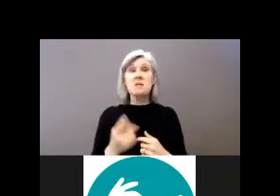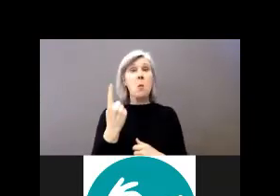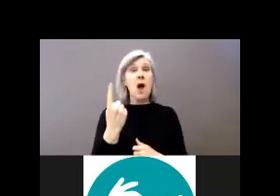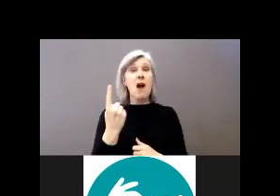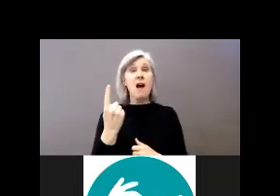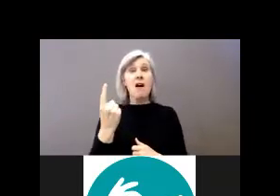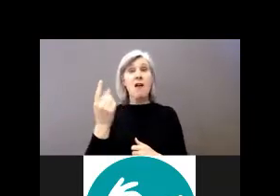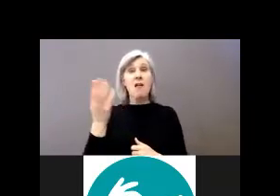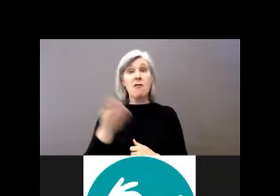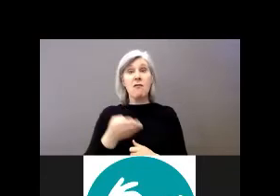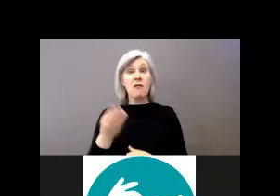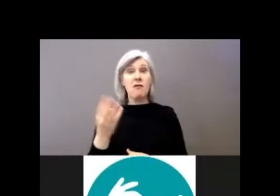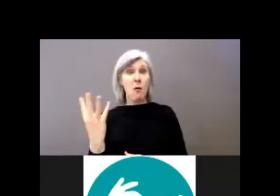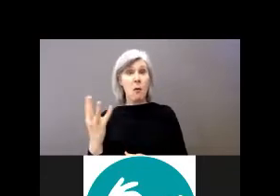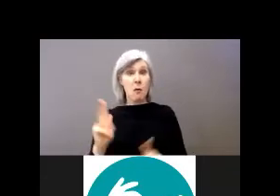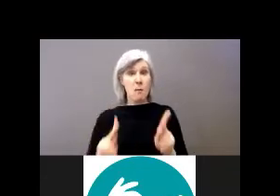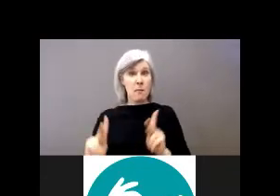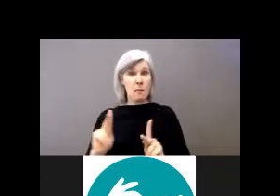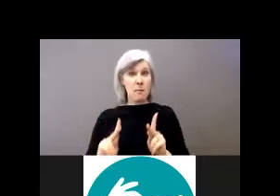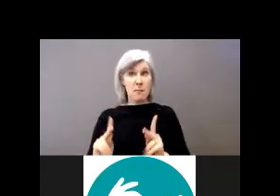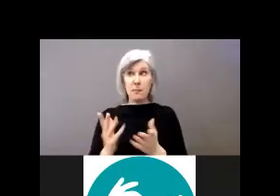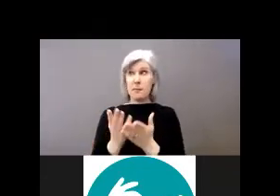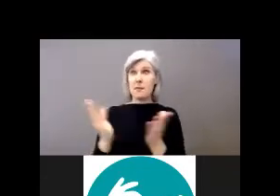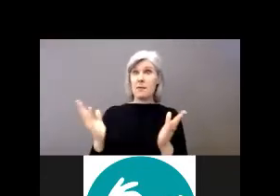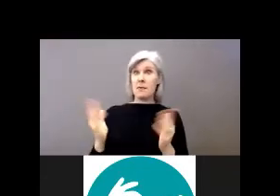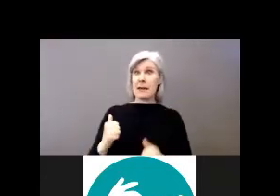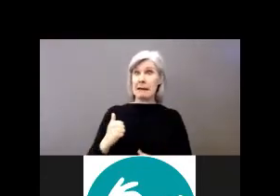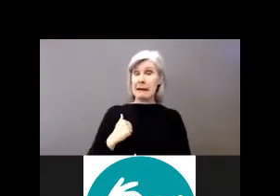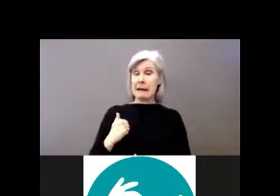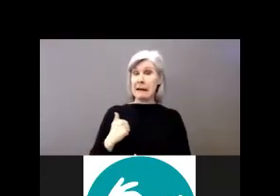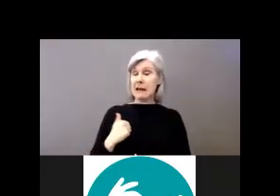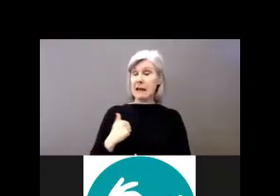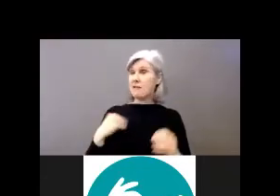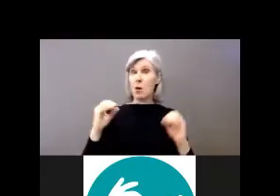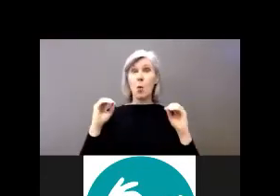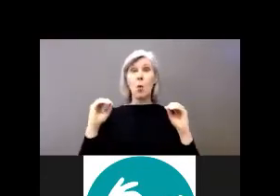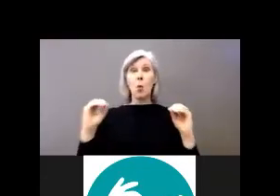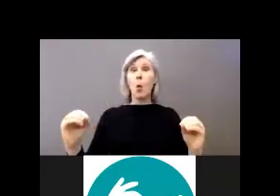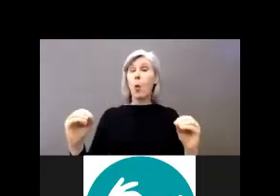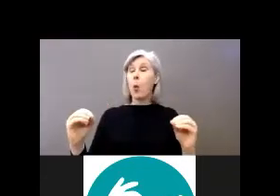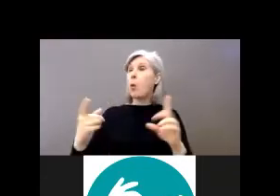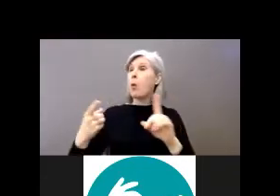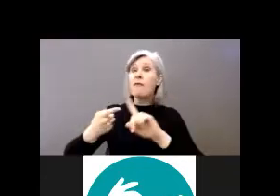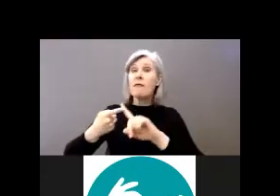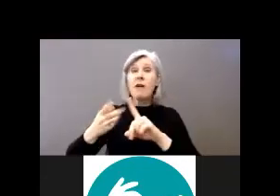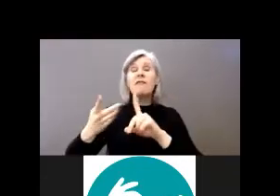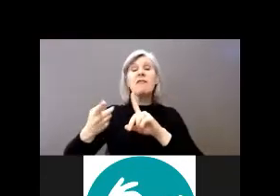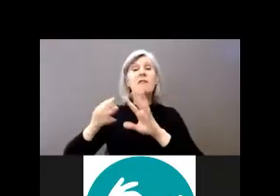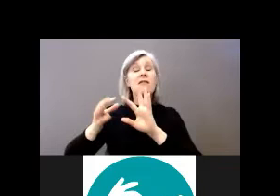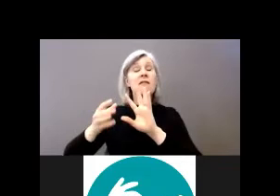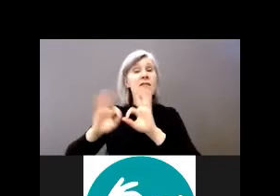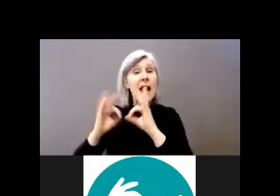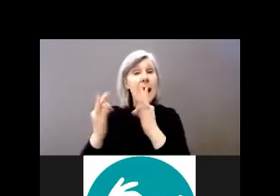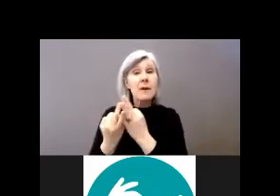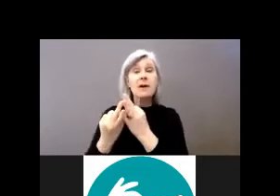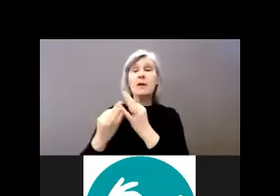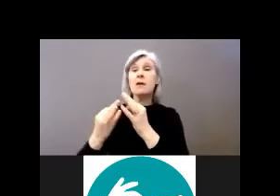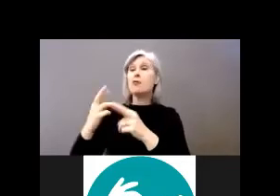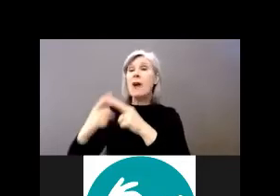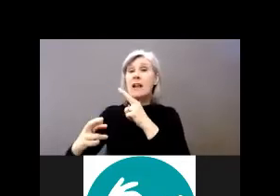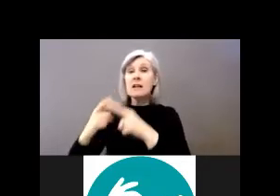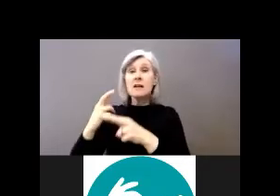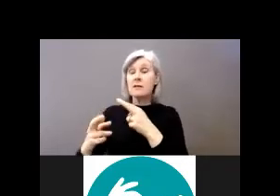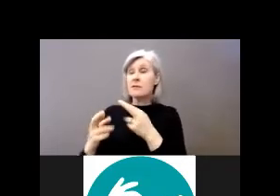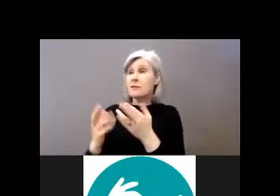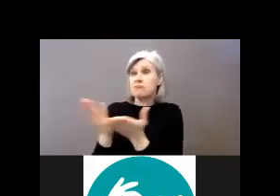have no available relatives to them. Okay, they often, even if they do, they don't want to seek help for